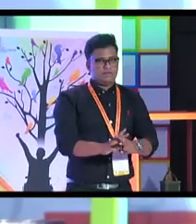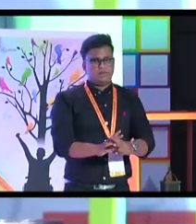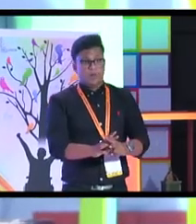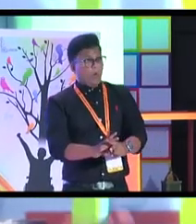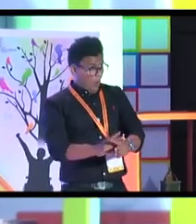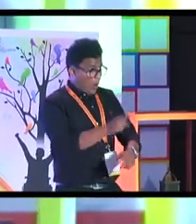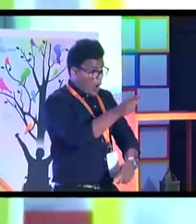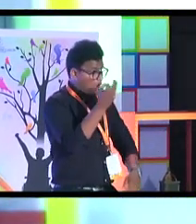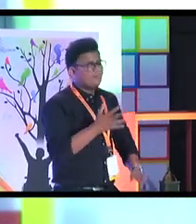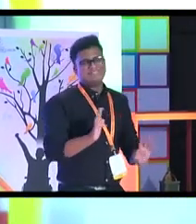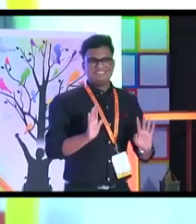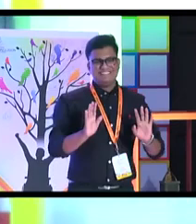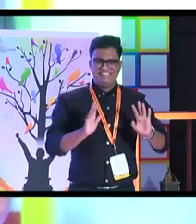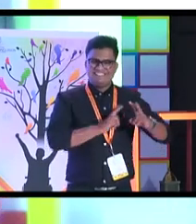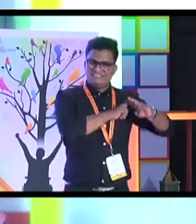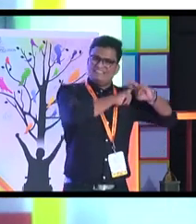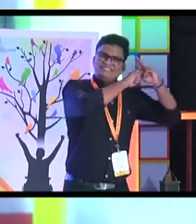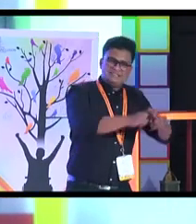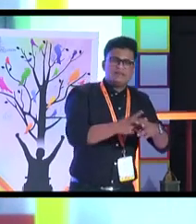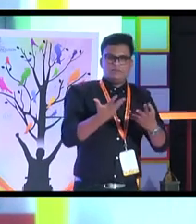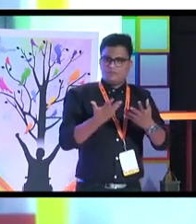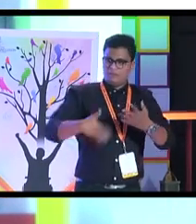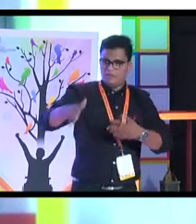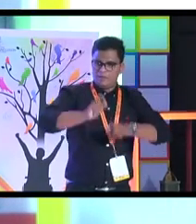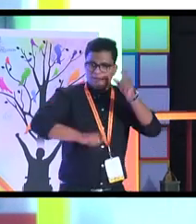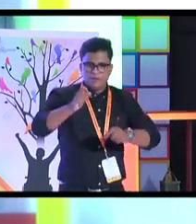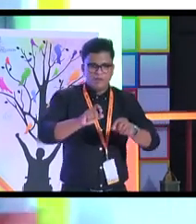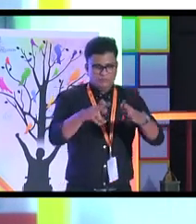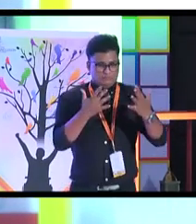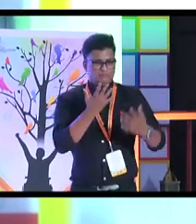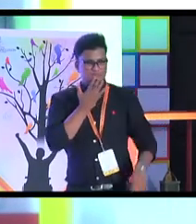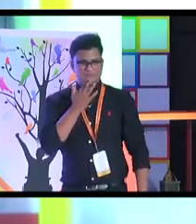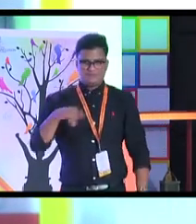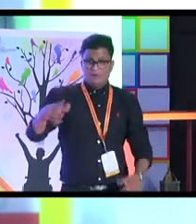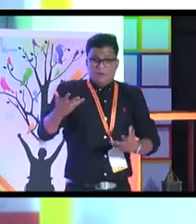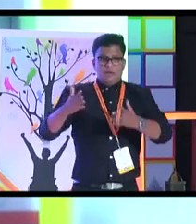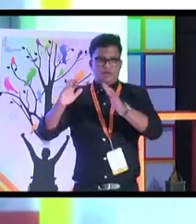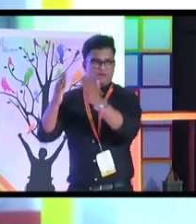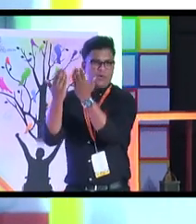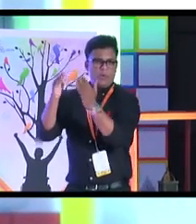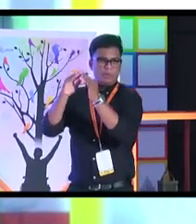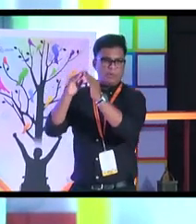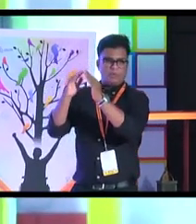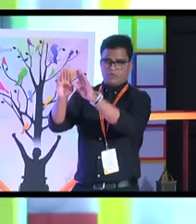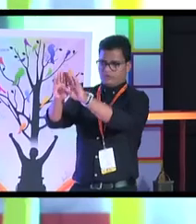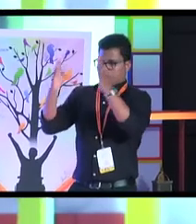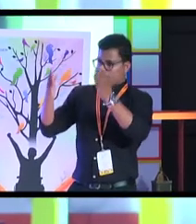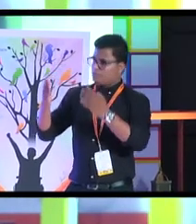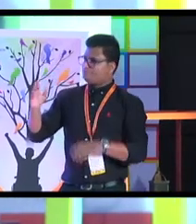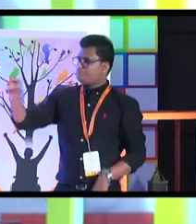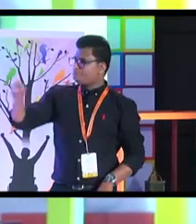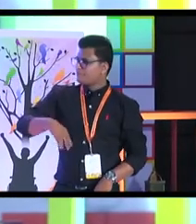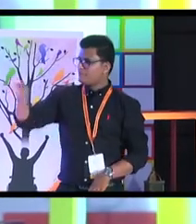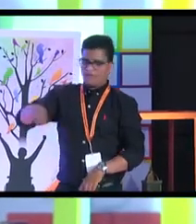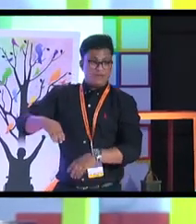And all of us here have overflowing closets that we need to empty every couple of months. And I'm